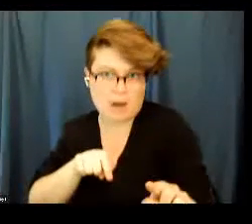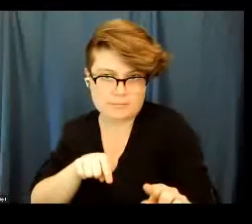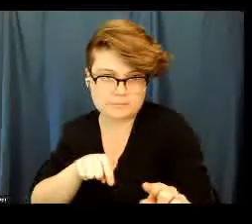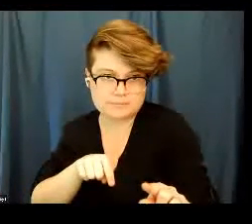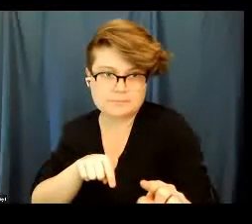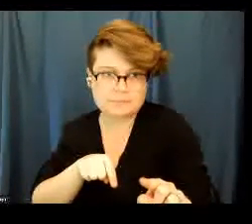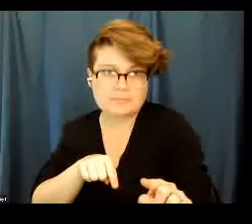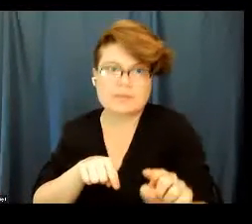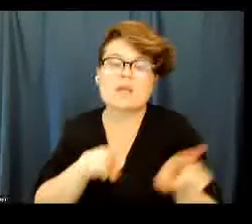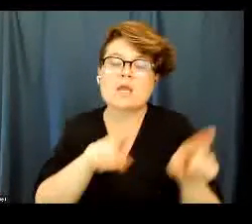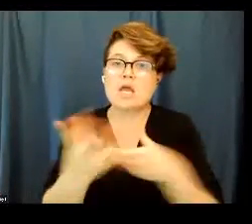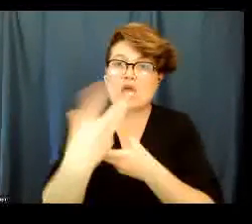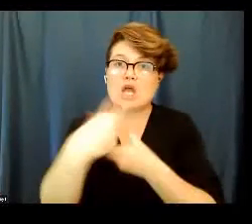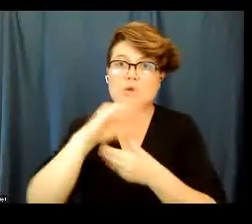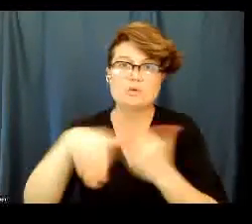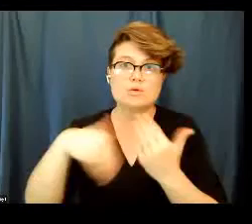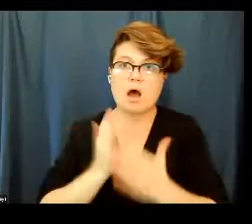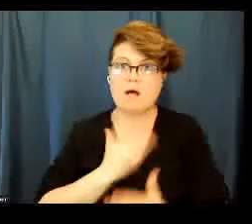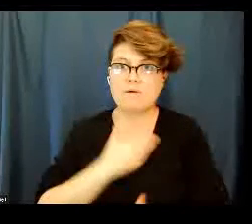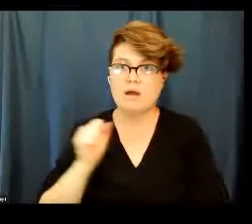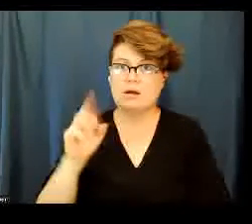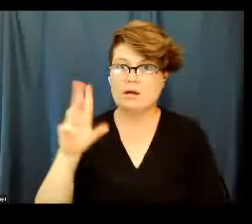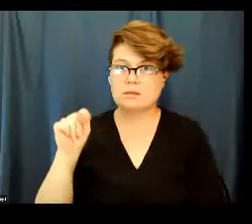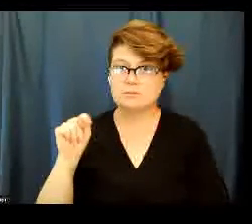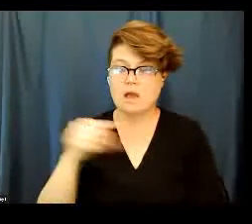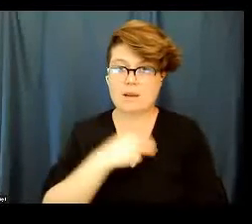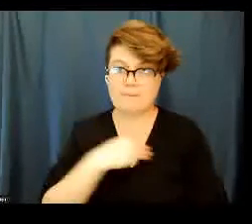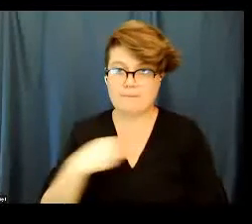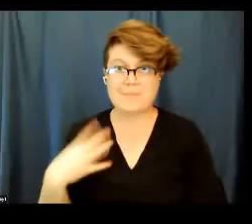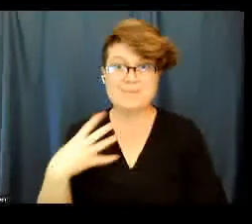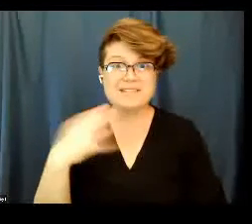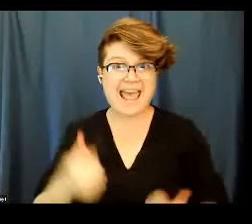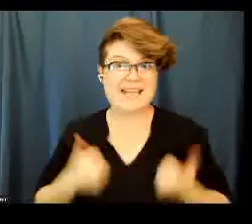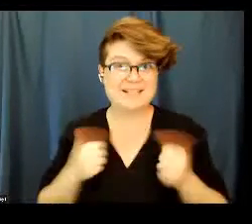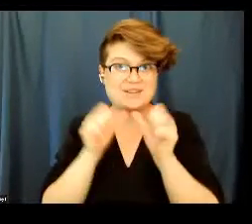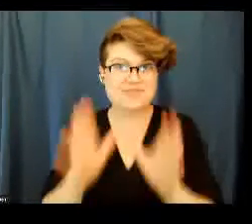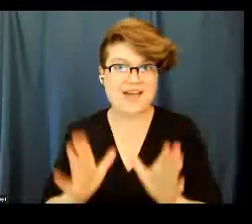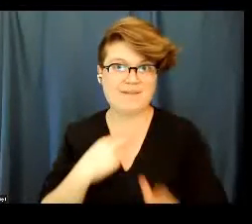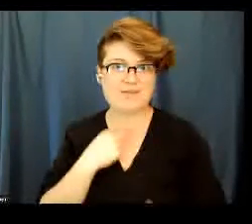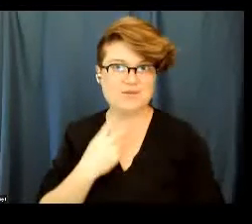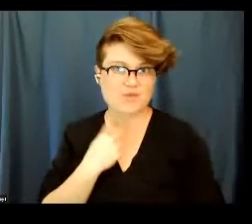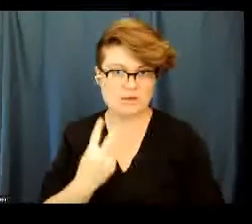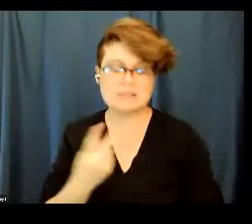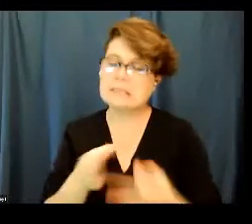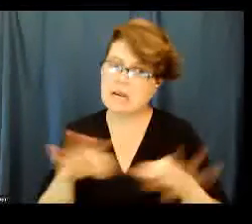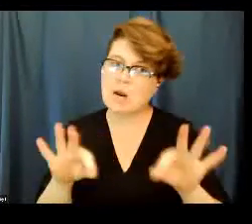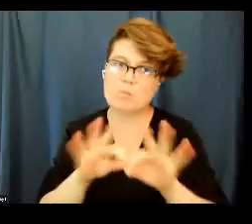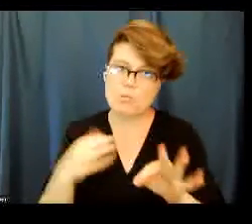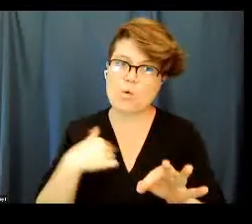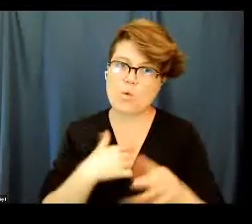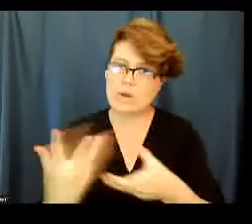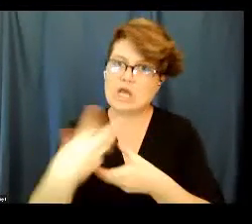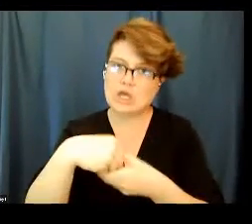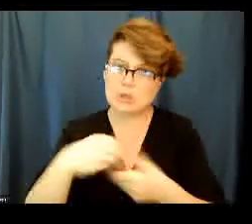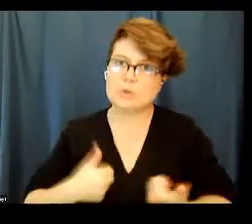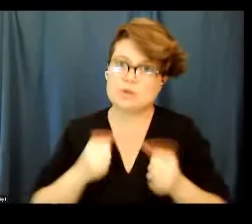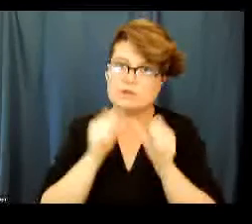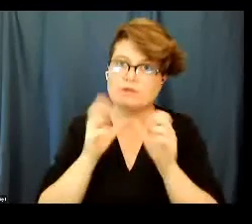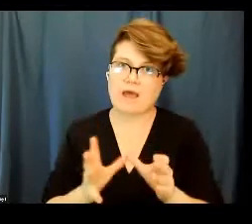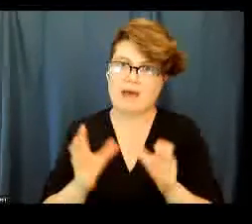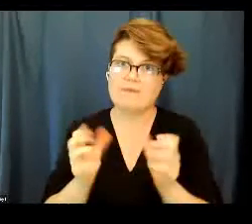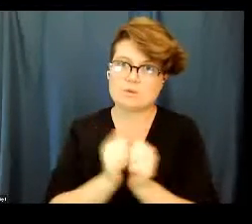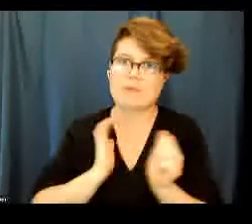all SART members as well as survivor voices. We want to make sure survivors are included in this as well. It's